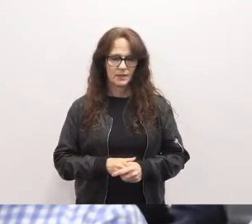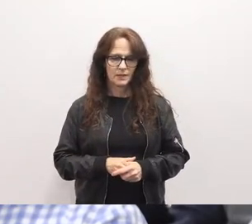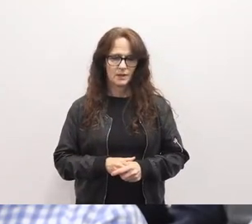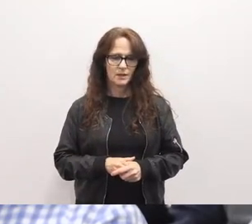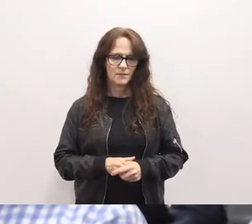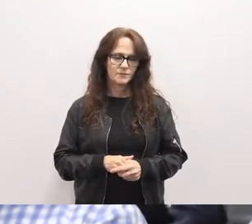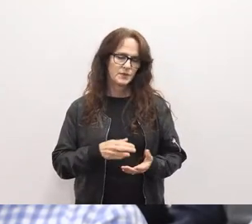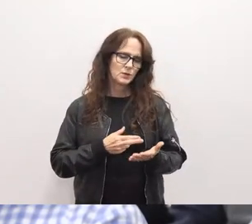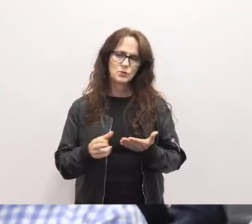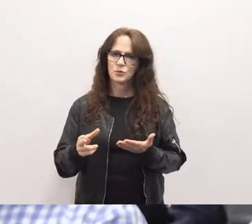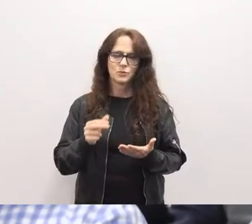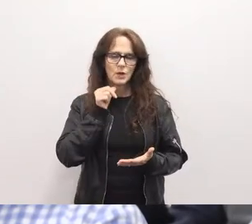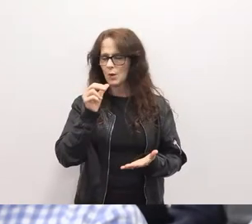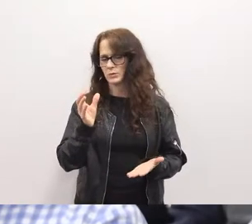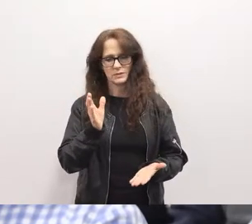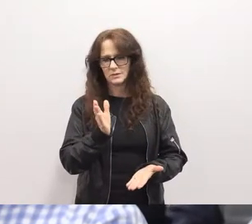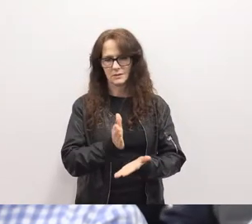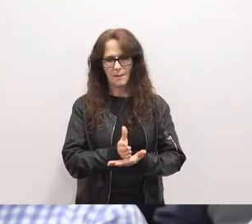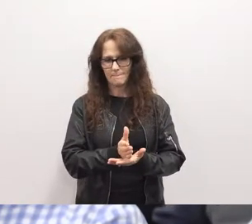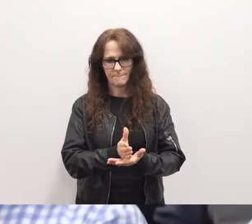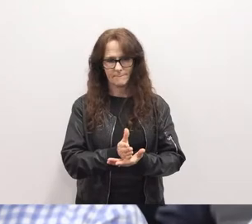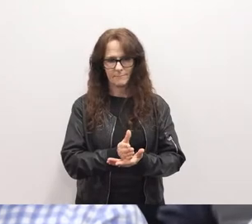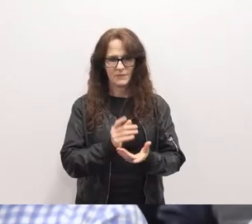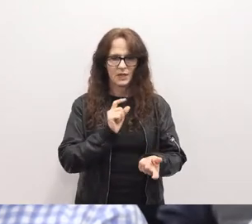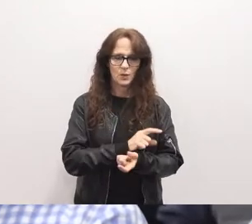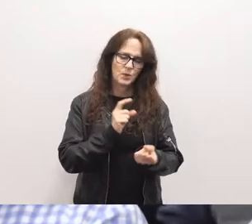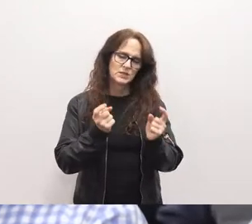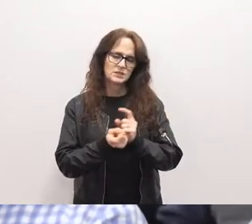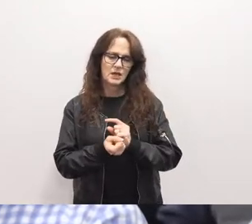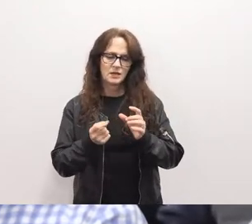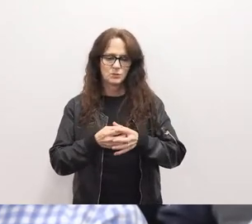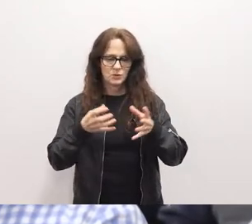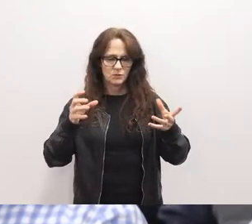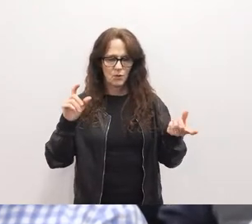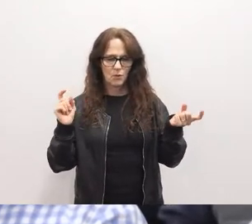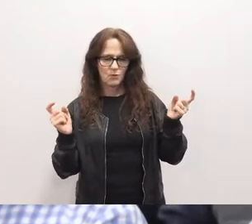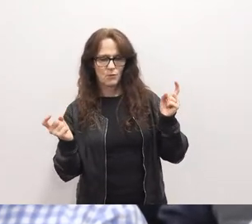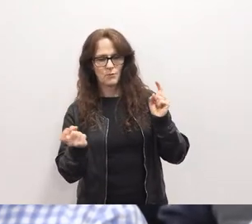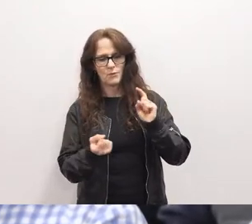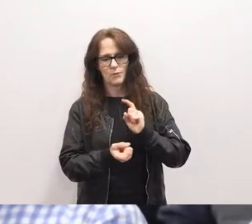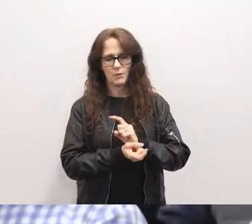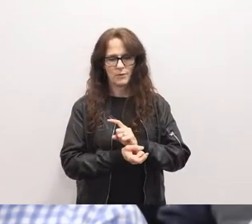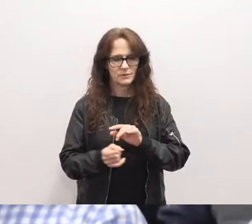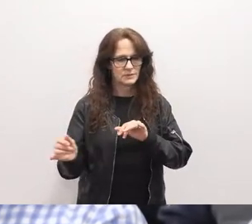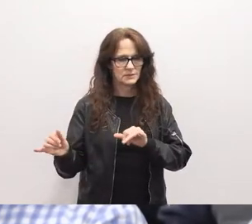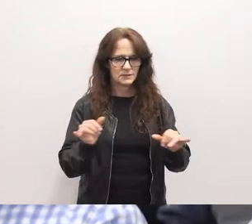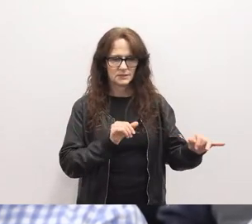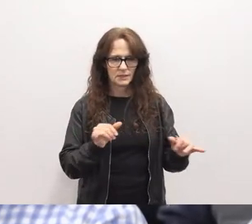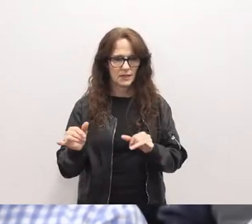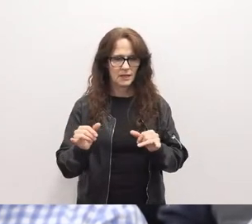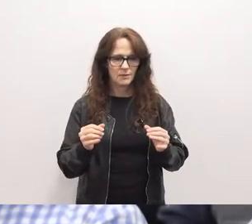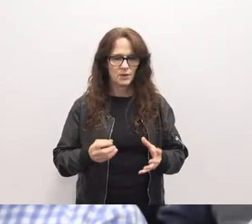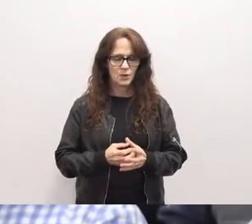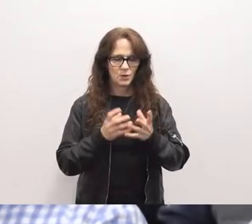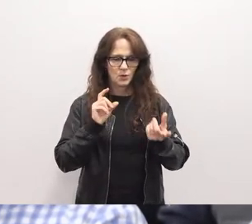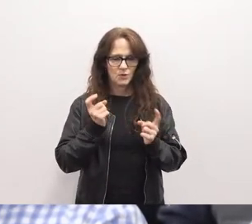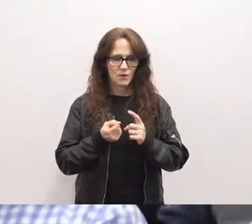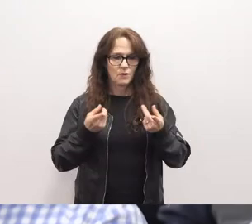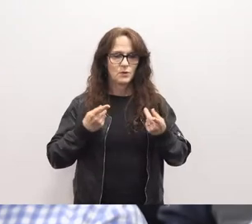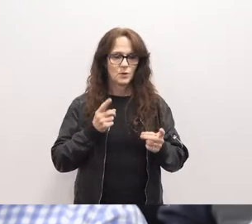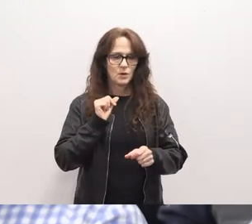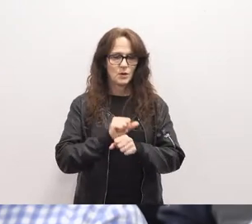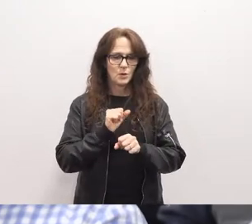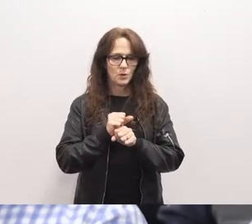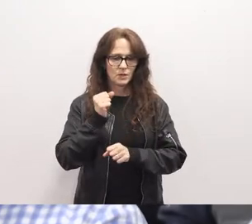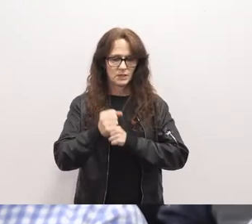The truth is that we don't stop. We change, we grow, we evolve, just as we changed and grew and evolved during our working